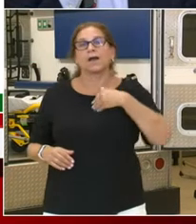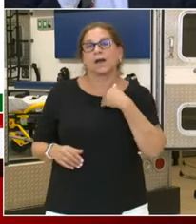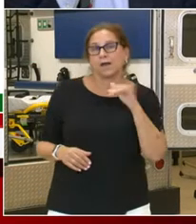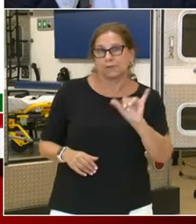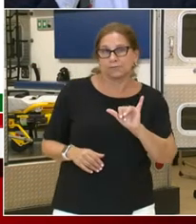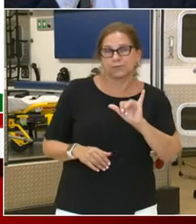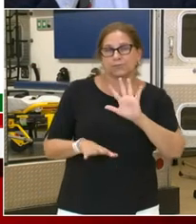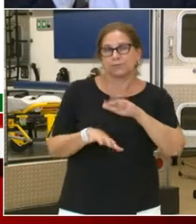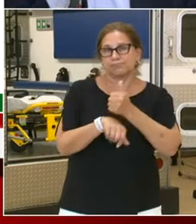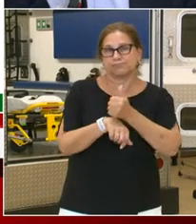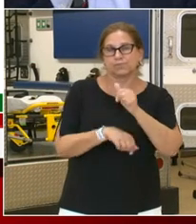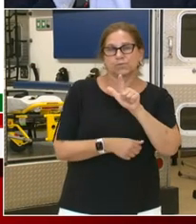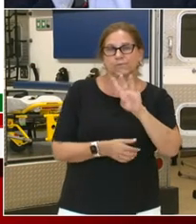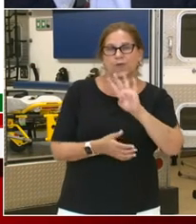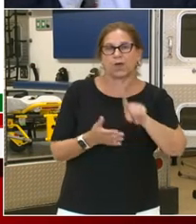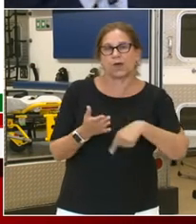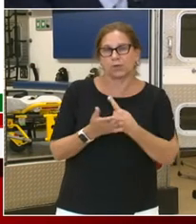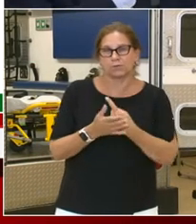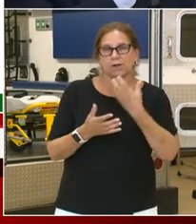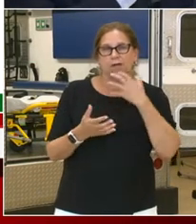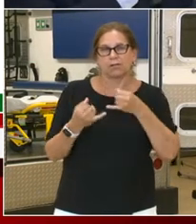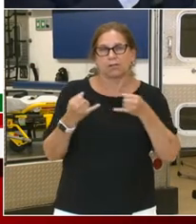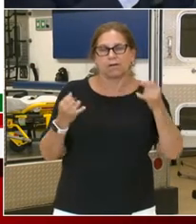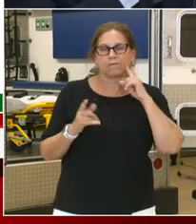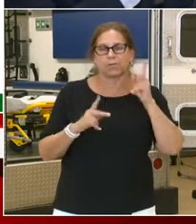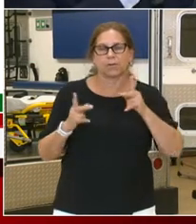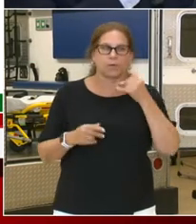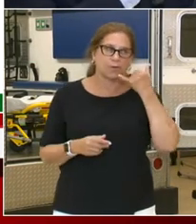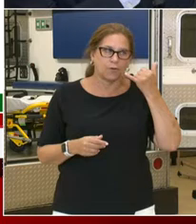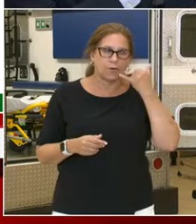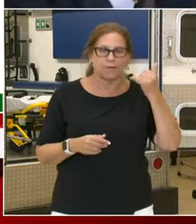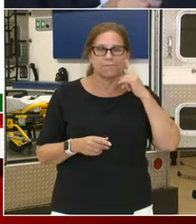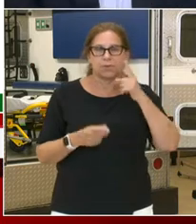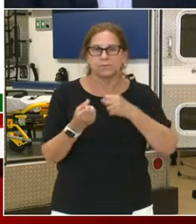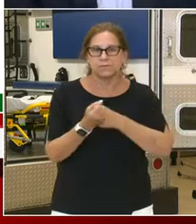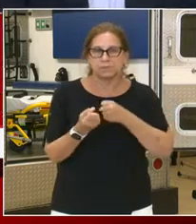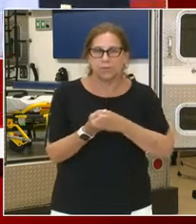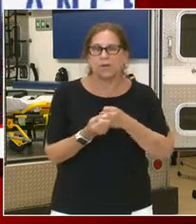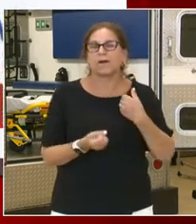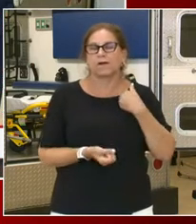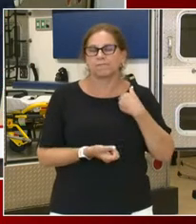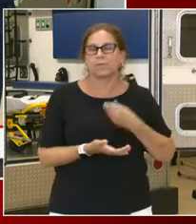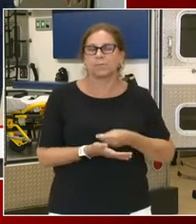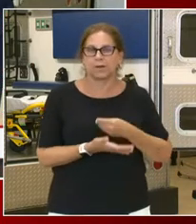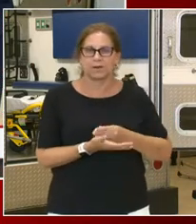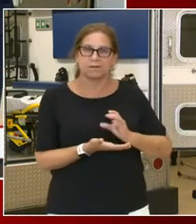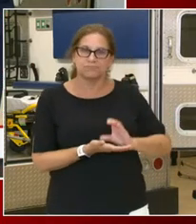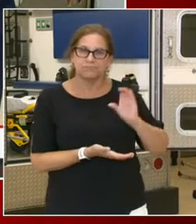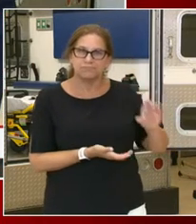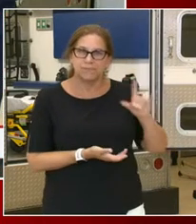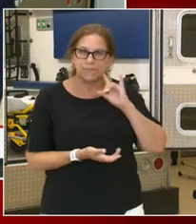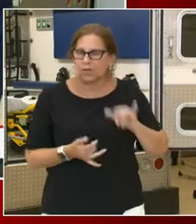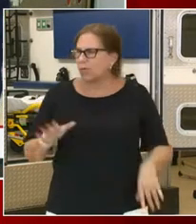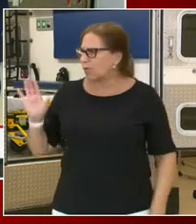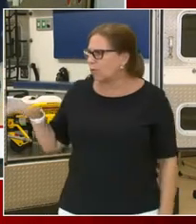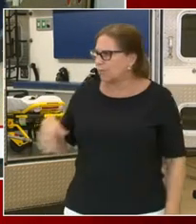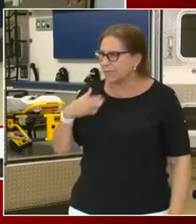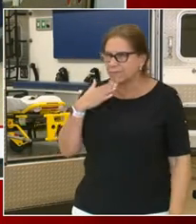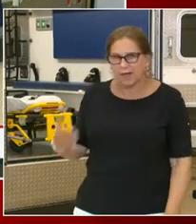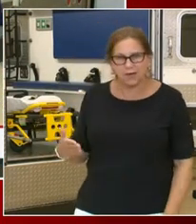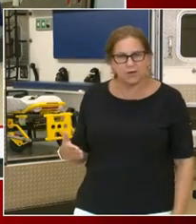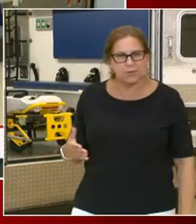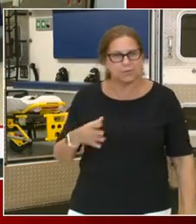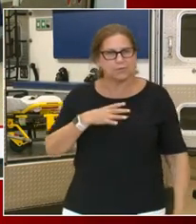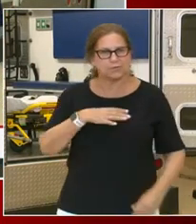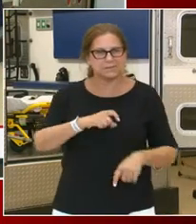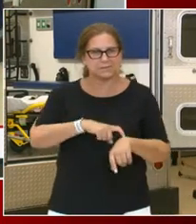teachers need support, they will be able to get it through the investments that we're making in this budget. Thank you so much, Deputy Mayor. And it looks like we're at time for this